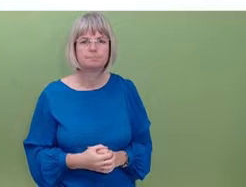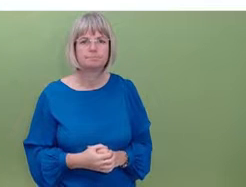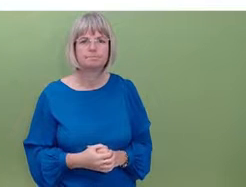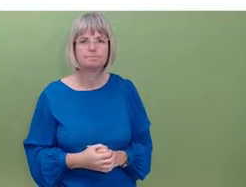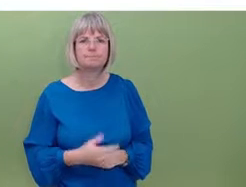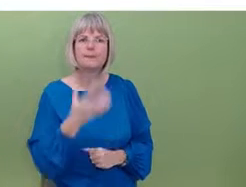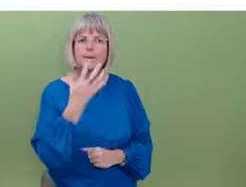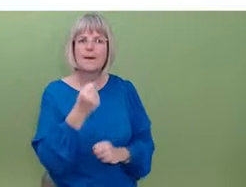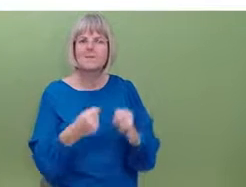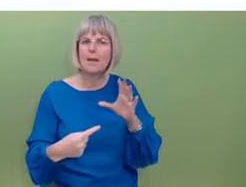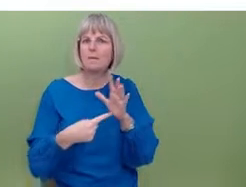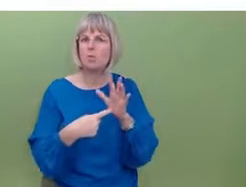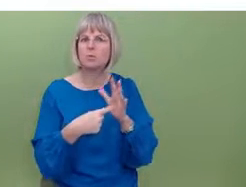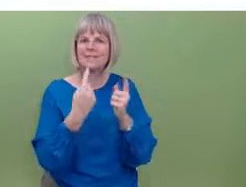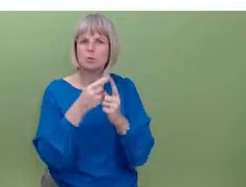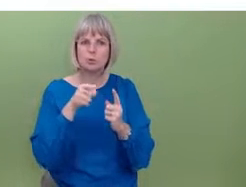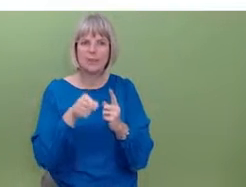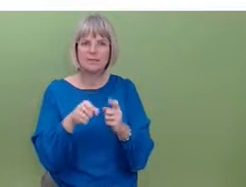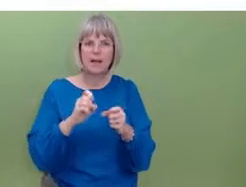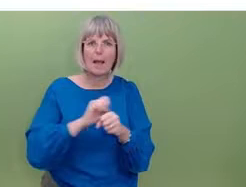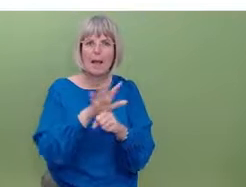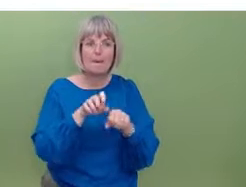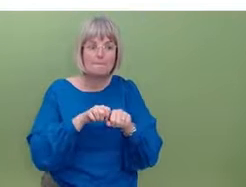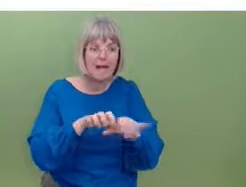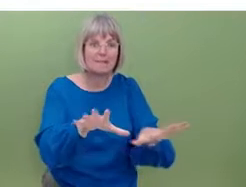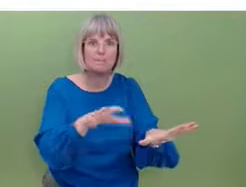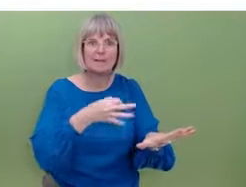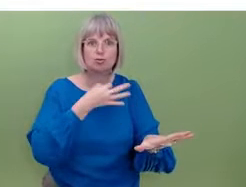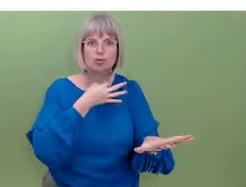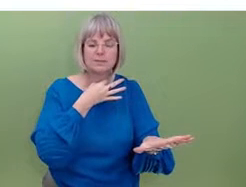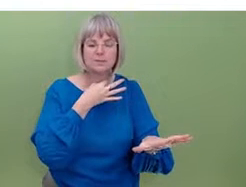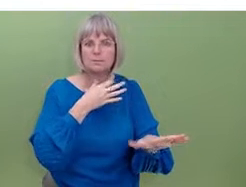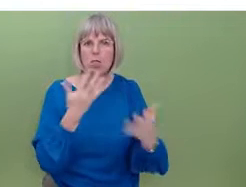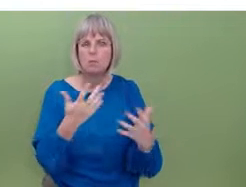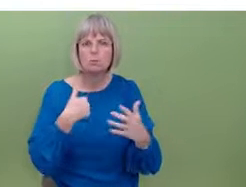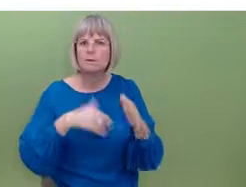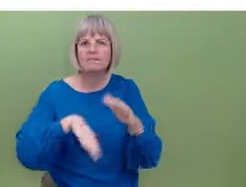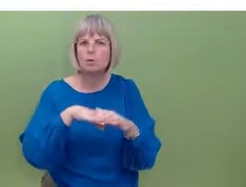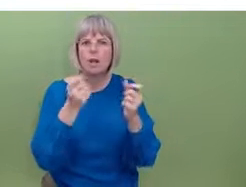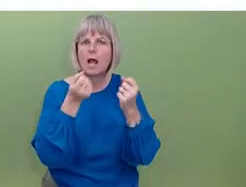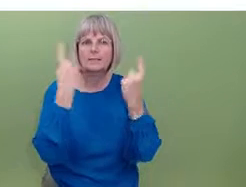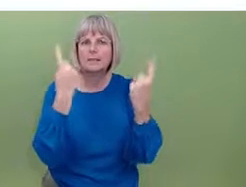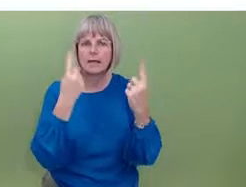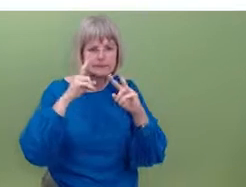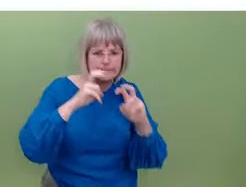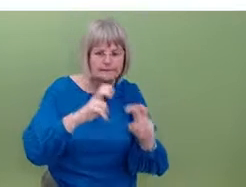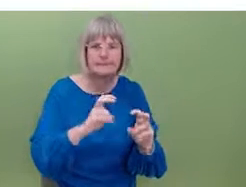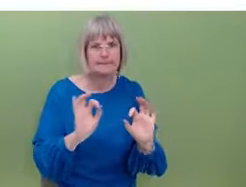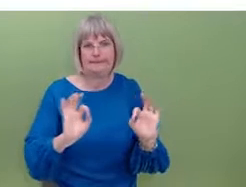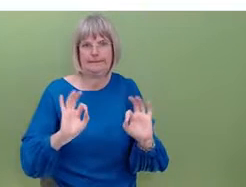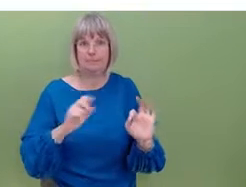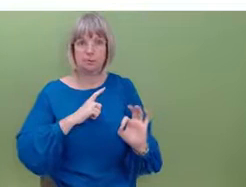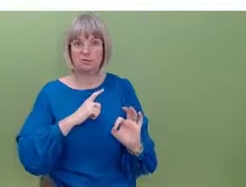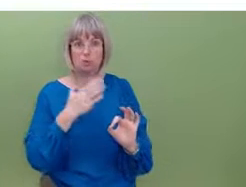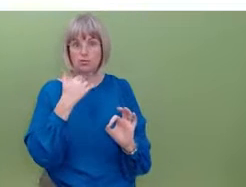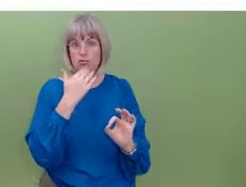pandemic-related risks that we don't yet understand fully because there's been insufficient data collected, and COSPACE